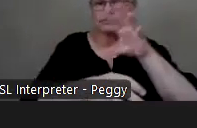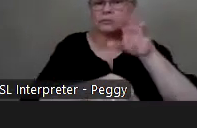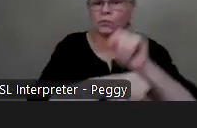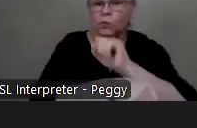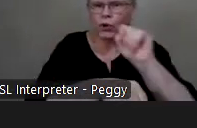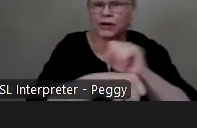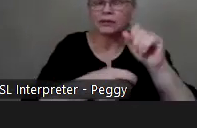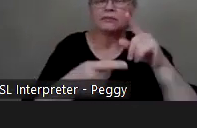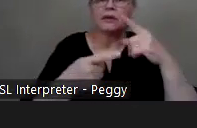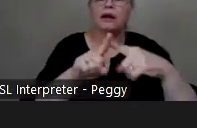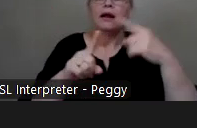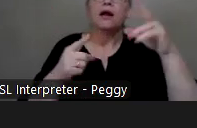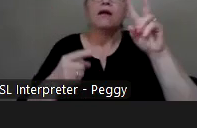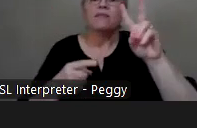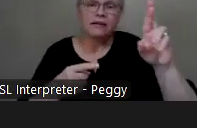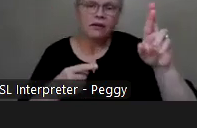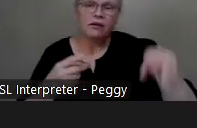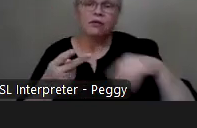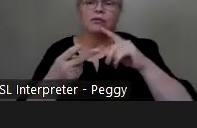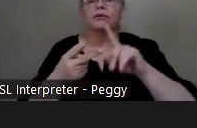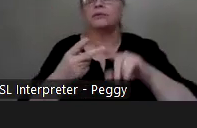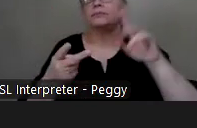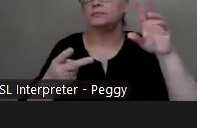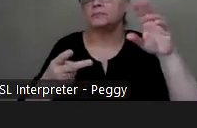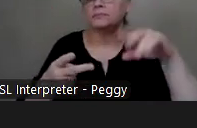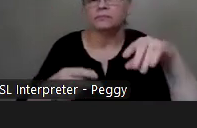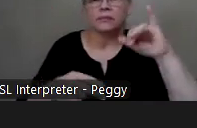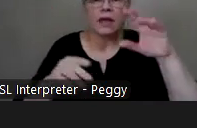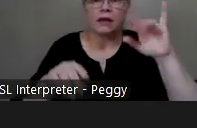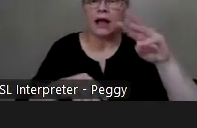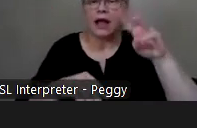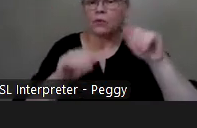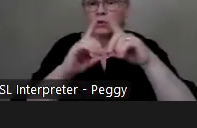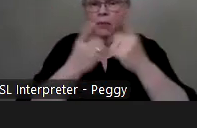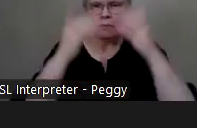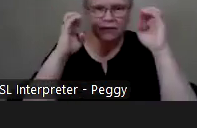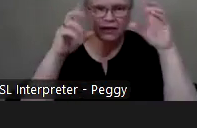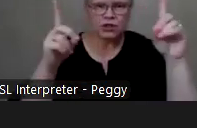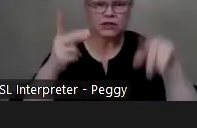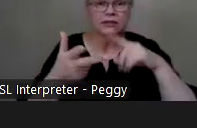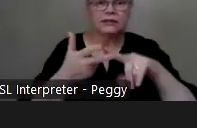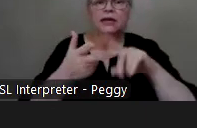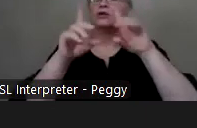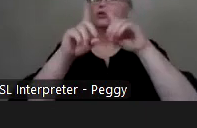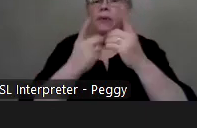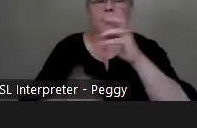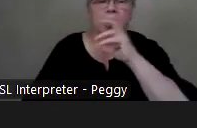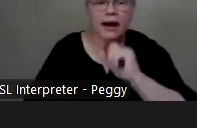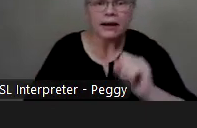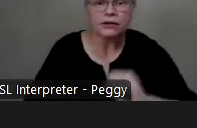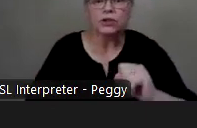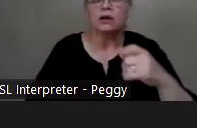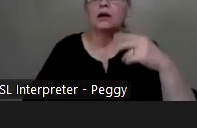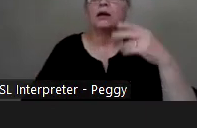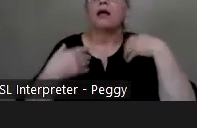vocational rehabilitation, Department of Education, the Department of Aging that's within Health and Human Services, the Medicaid